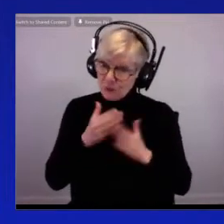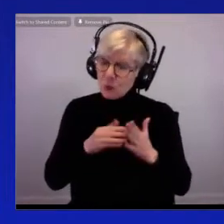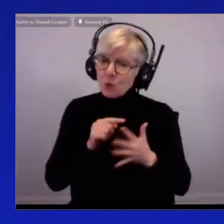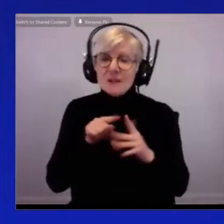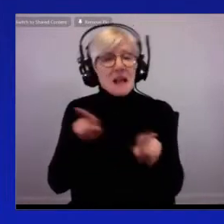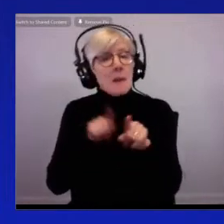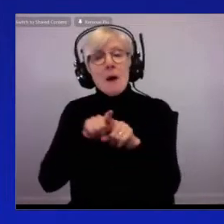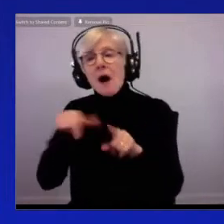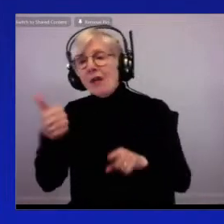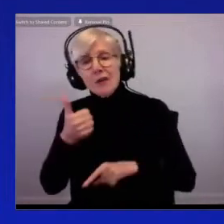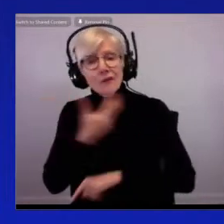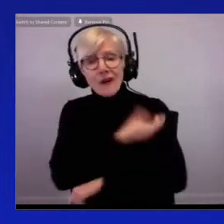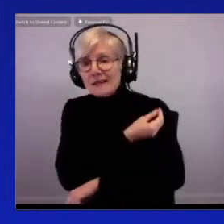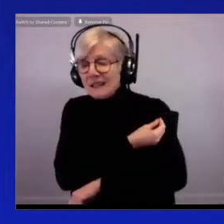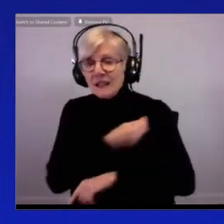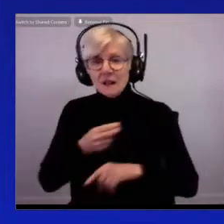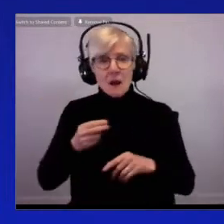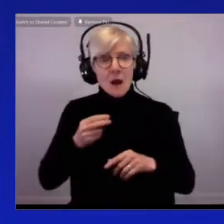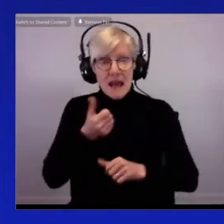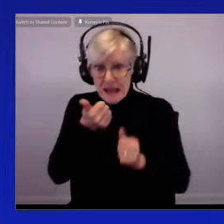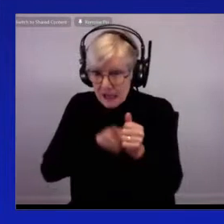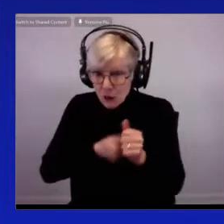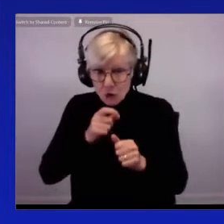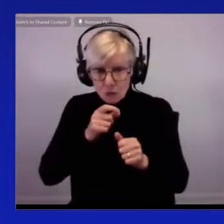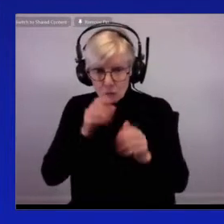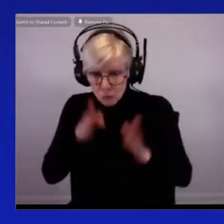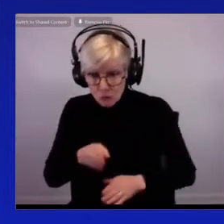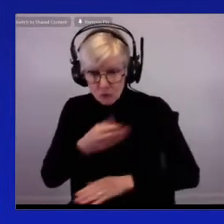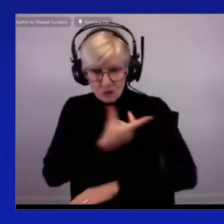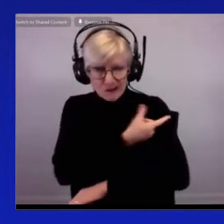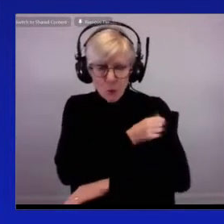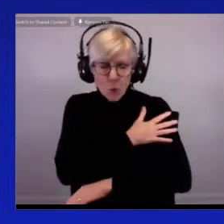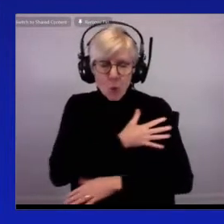vaccines, and they're all being investigated and reported up.